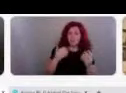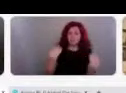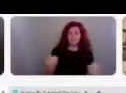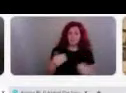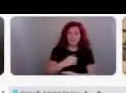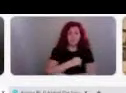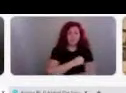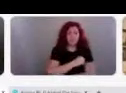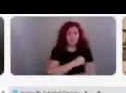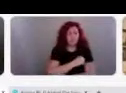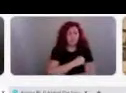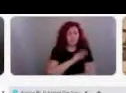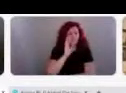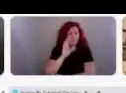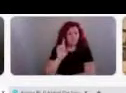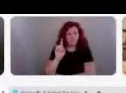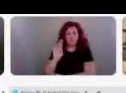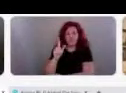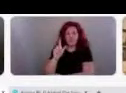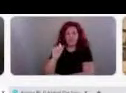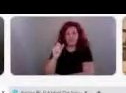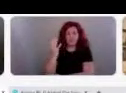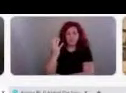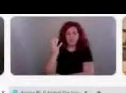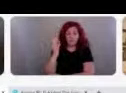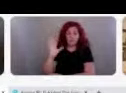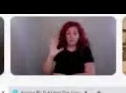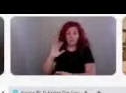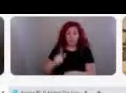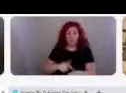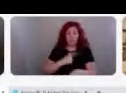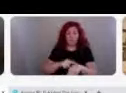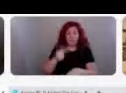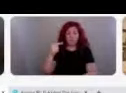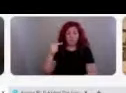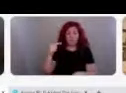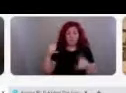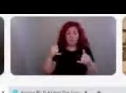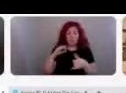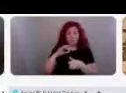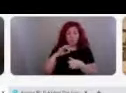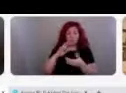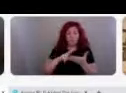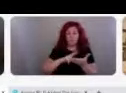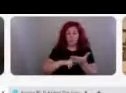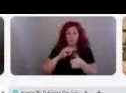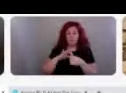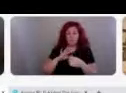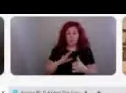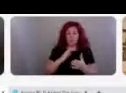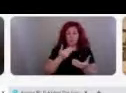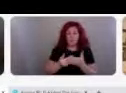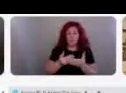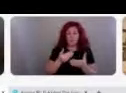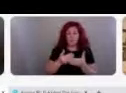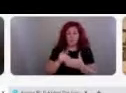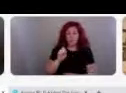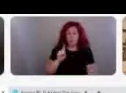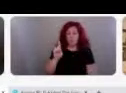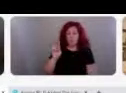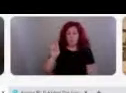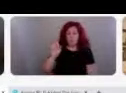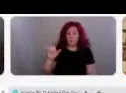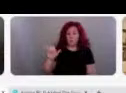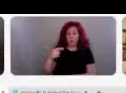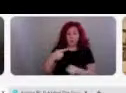proceed uh hi my name is douglas friday i'm a former long time green party registered voter in north chandler near the 101 near the 101 and right